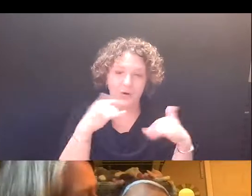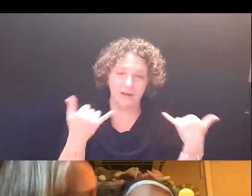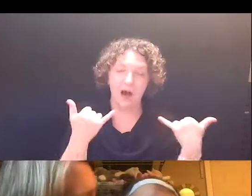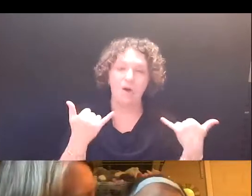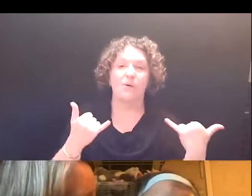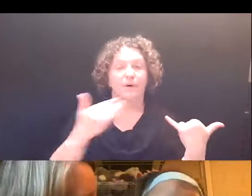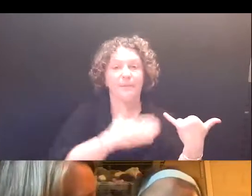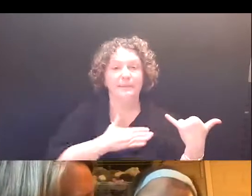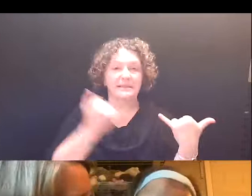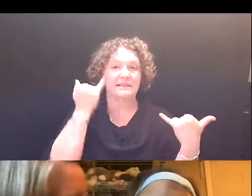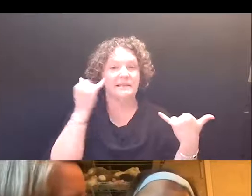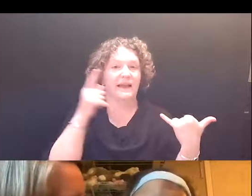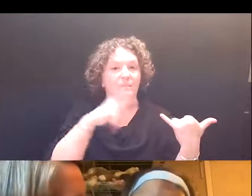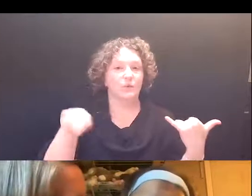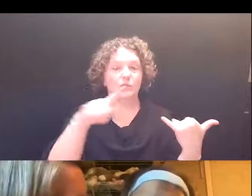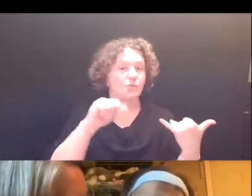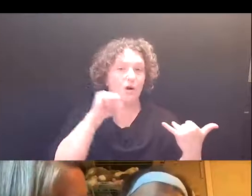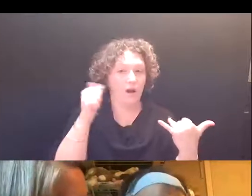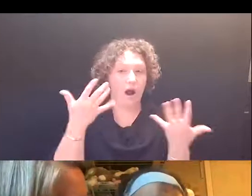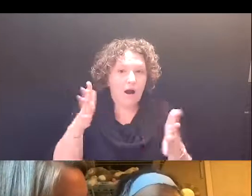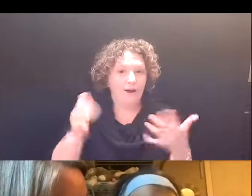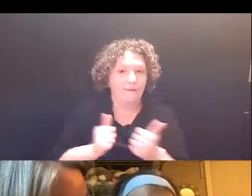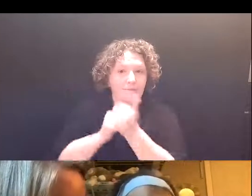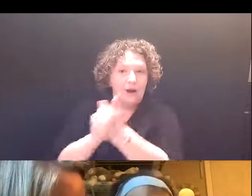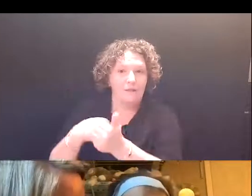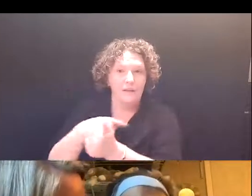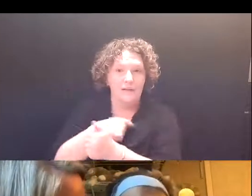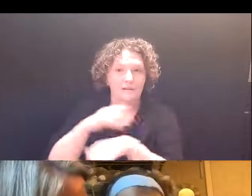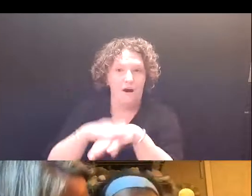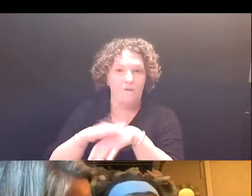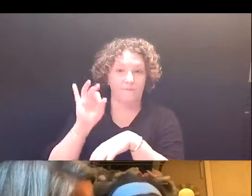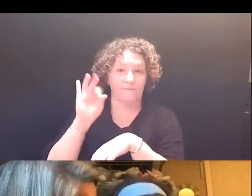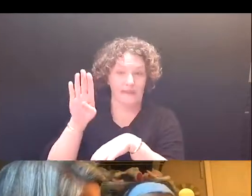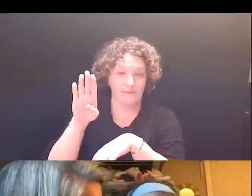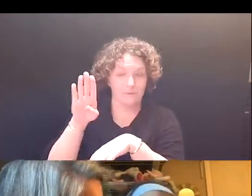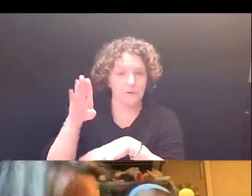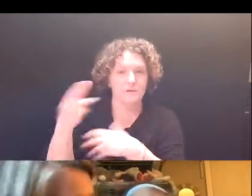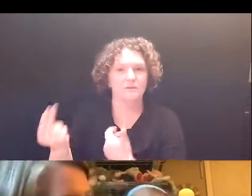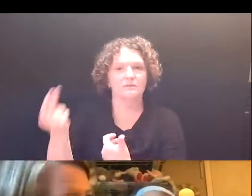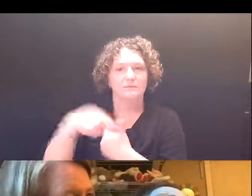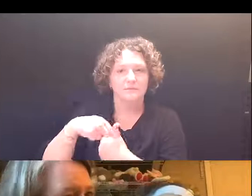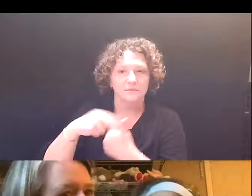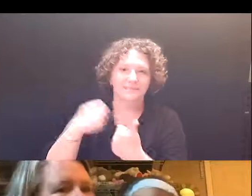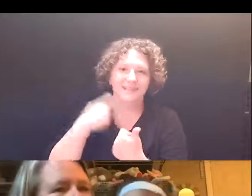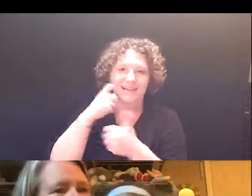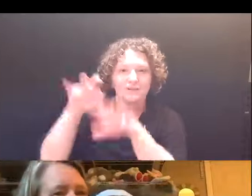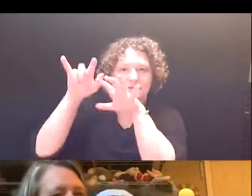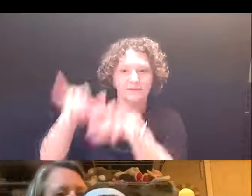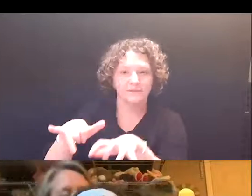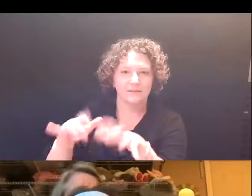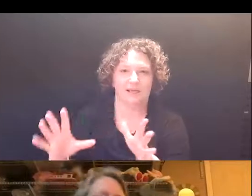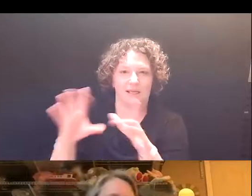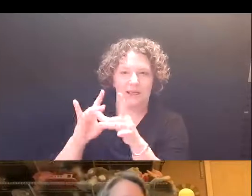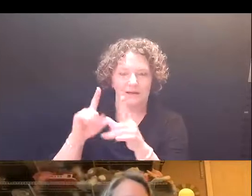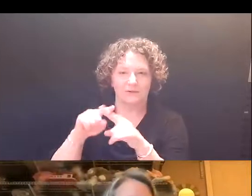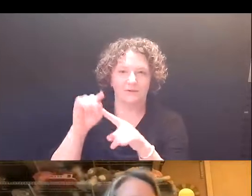we need to say goodbye for now, but If you haven't already followed us on Facebook,